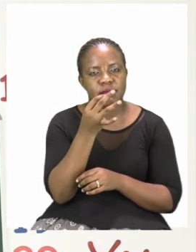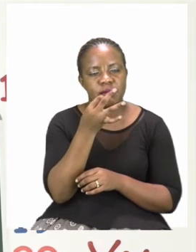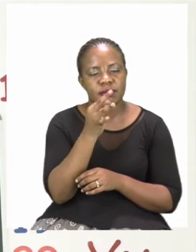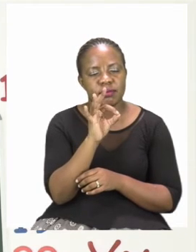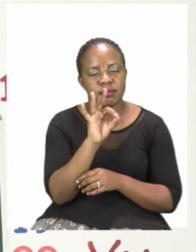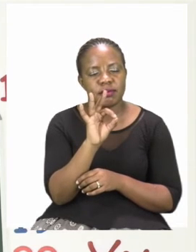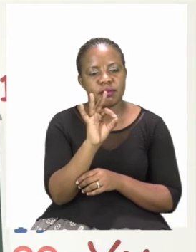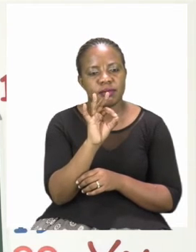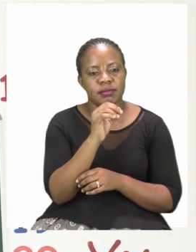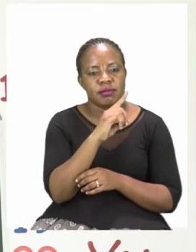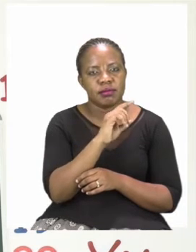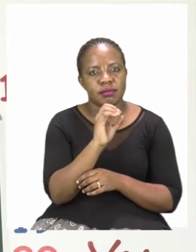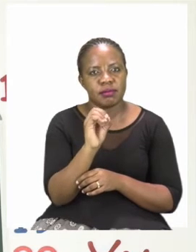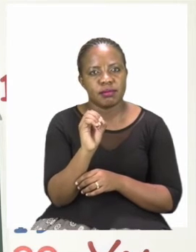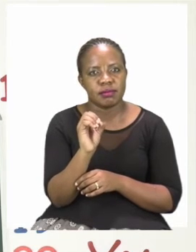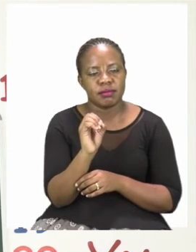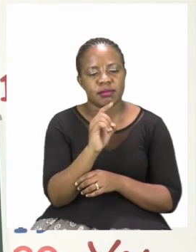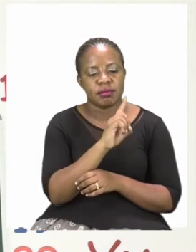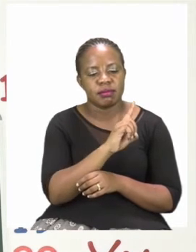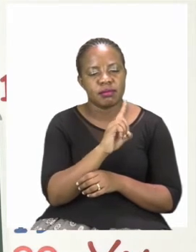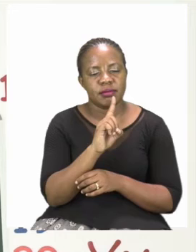letter O.